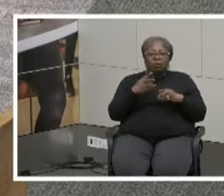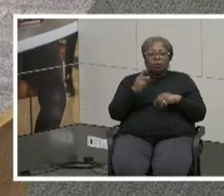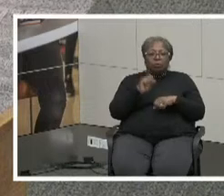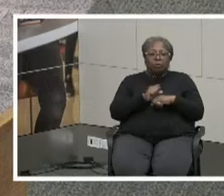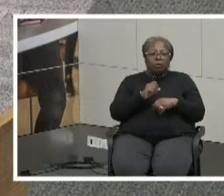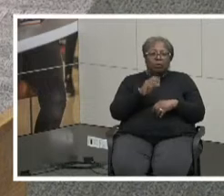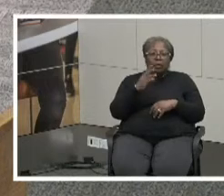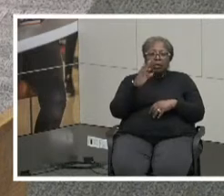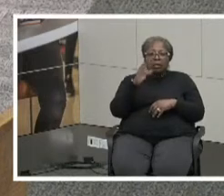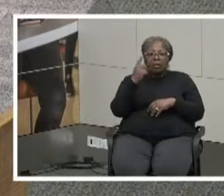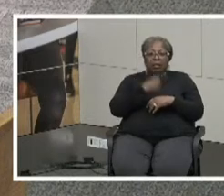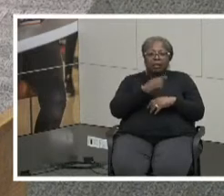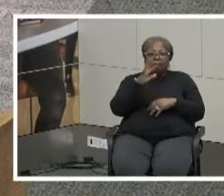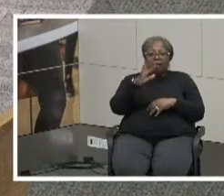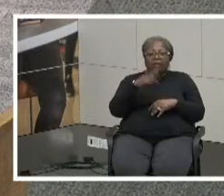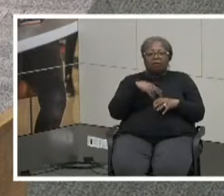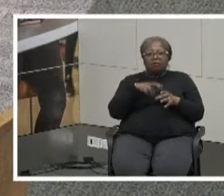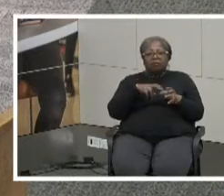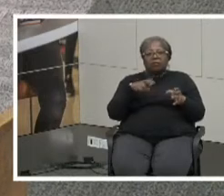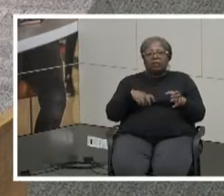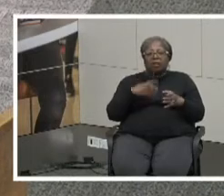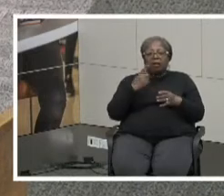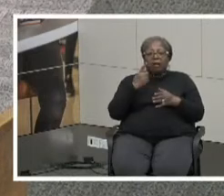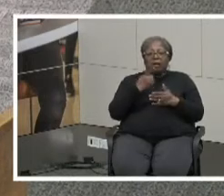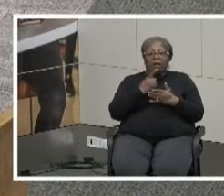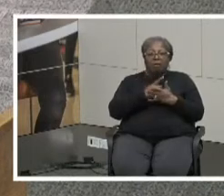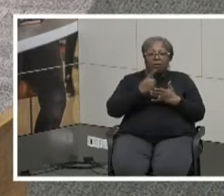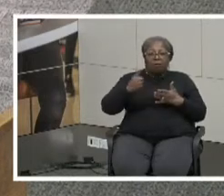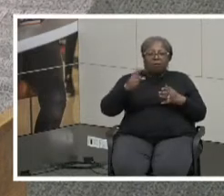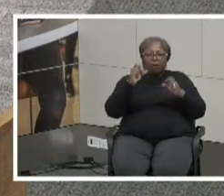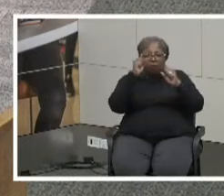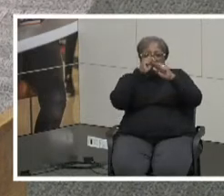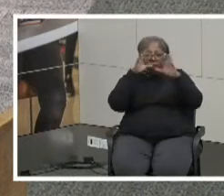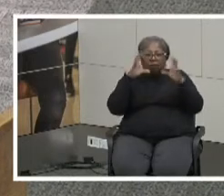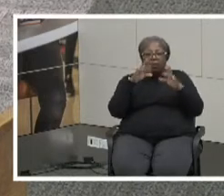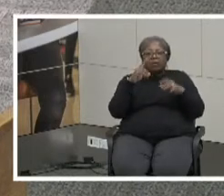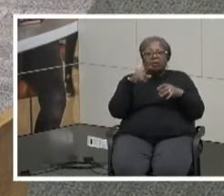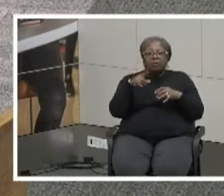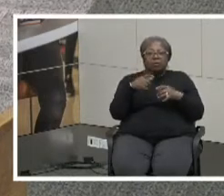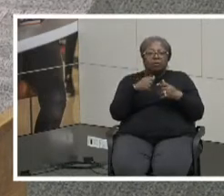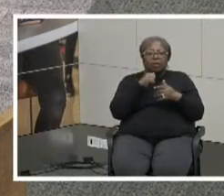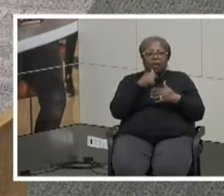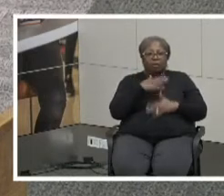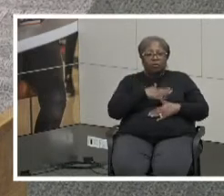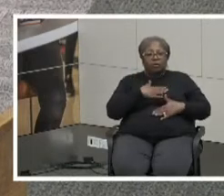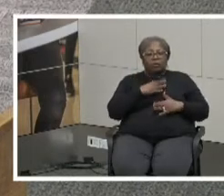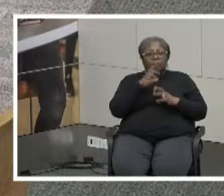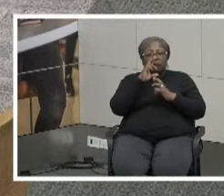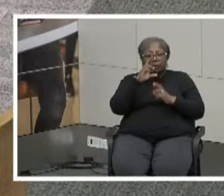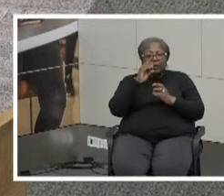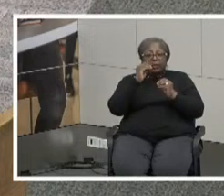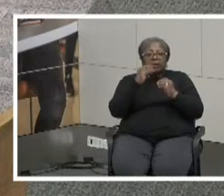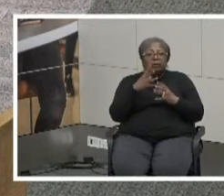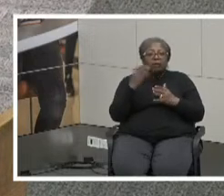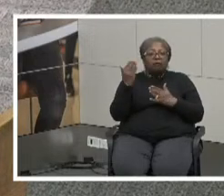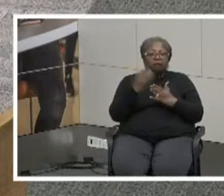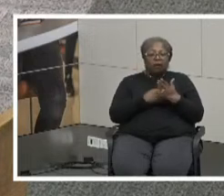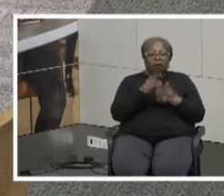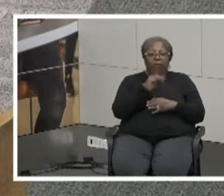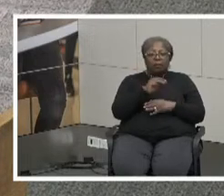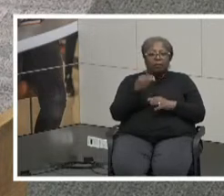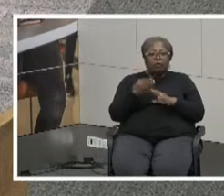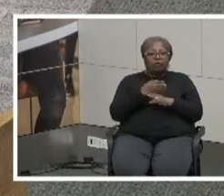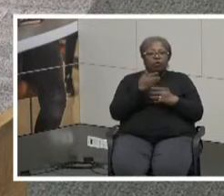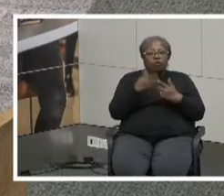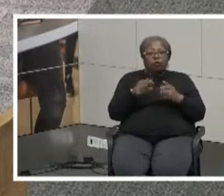five was my last day I resigned after a week open your eyes to the talent you're losing by not appreciating and respecting teachers fire Mike miles